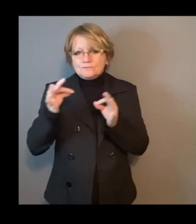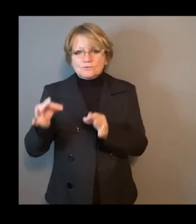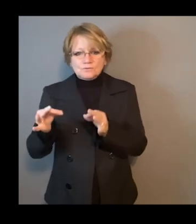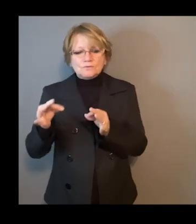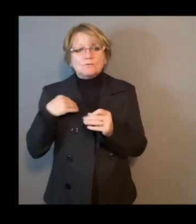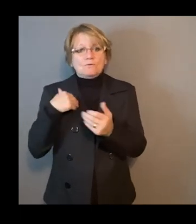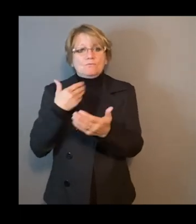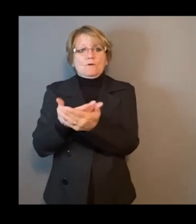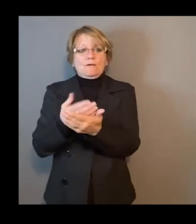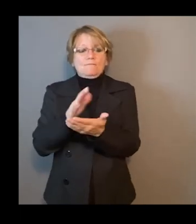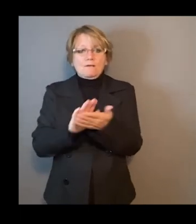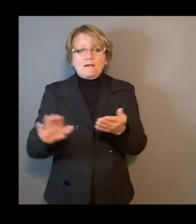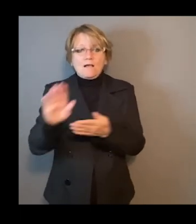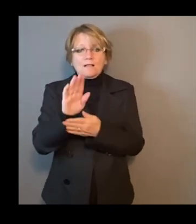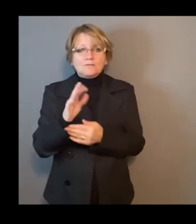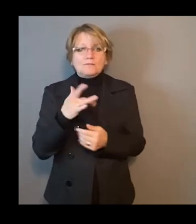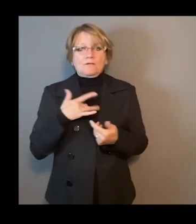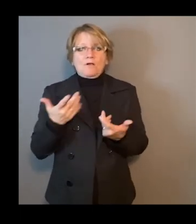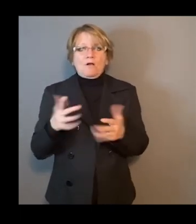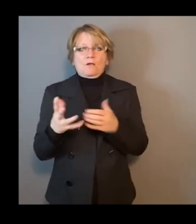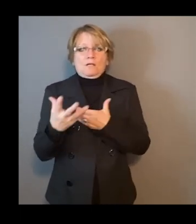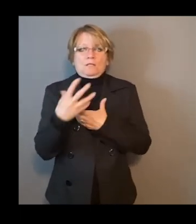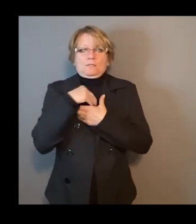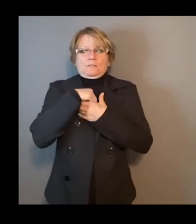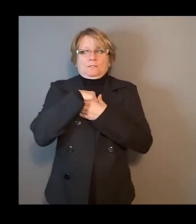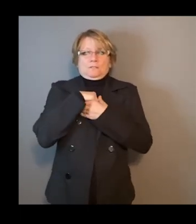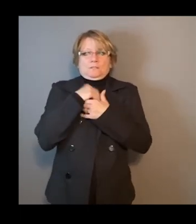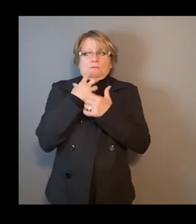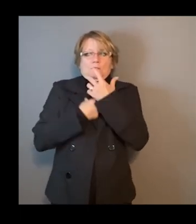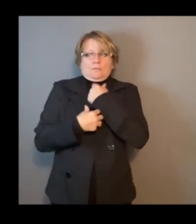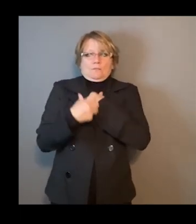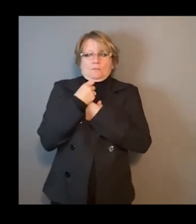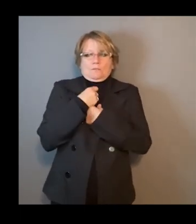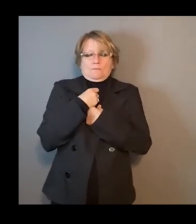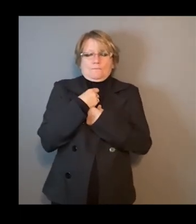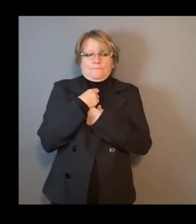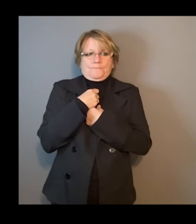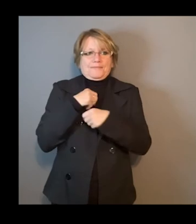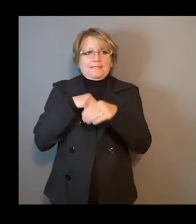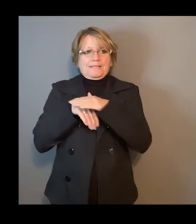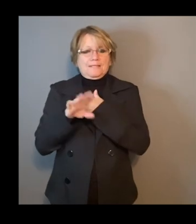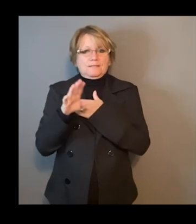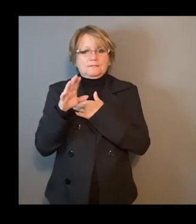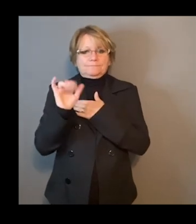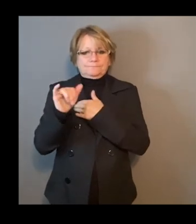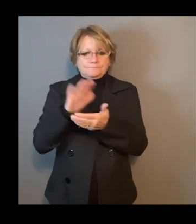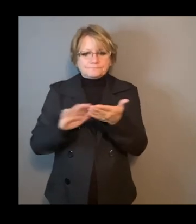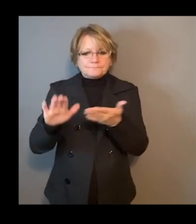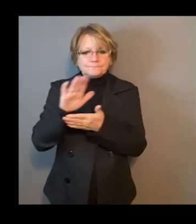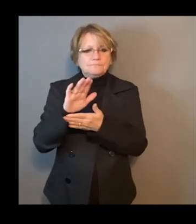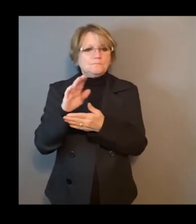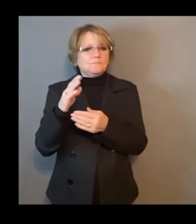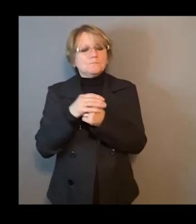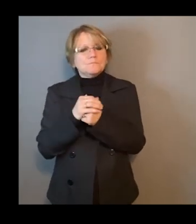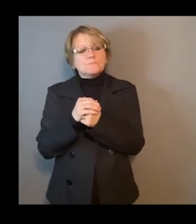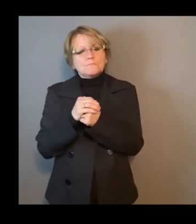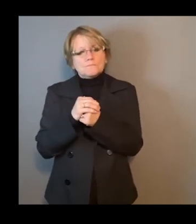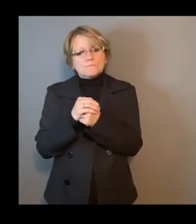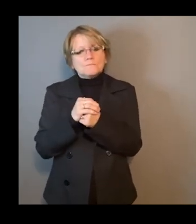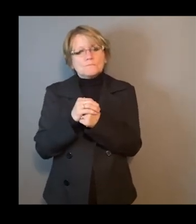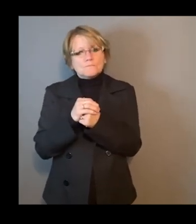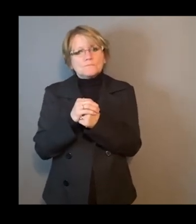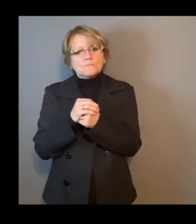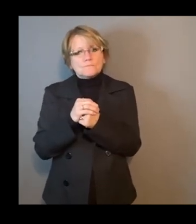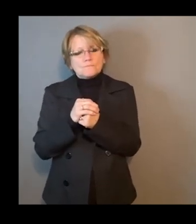So when I got to college, I was already in the shell. And then being there and then, you know, 2 years out of, you know, ELS, which is the, you